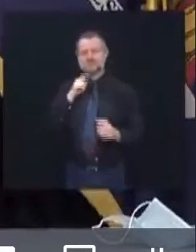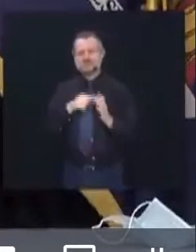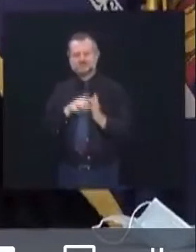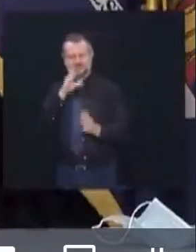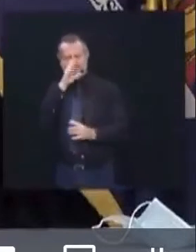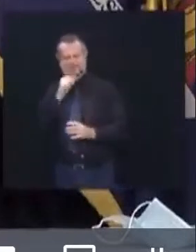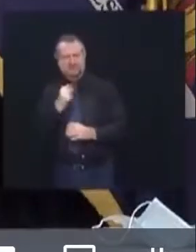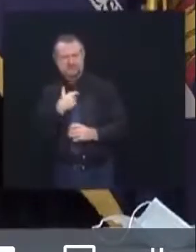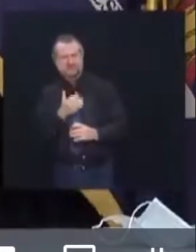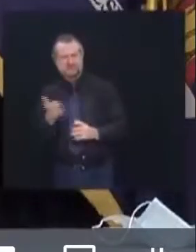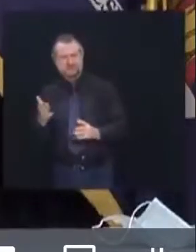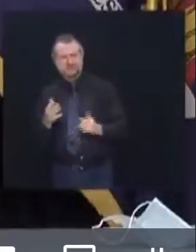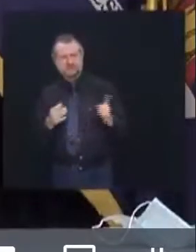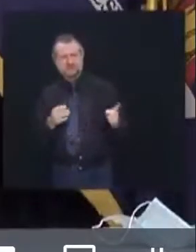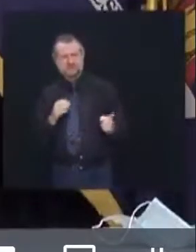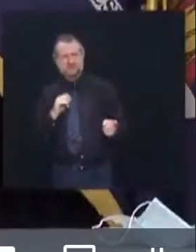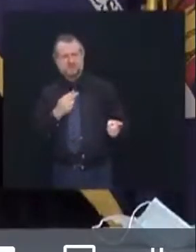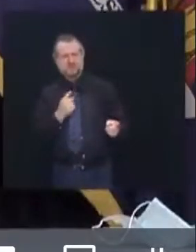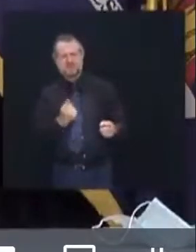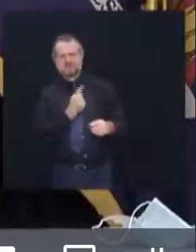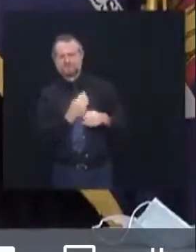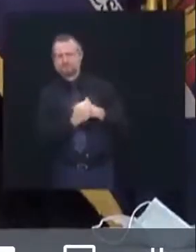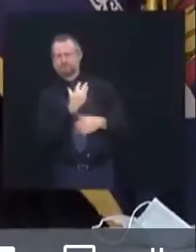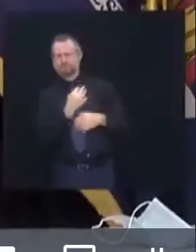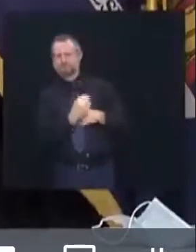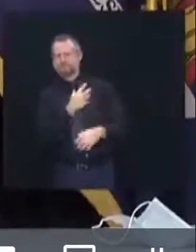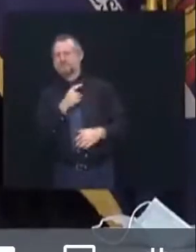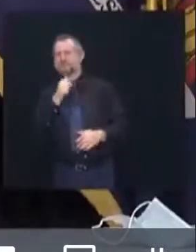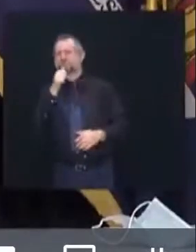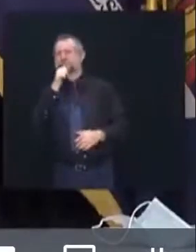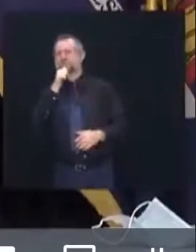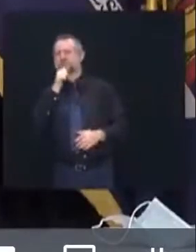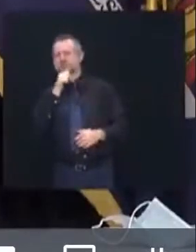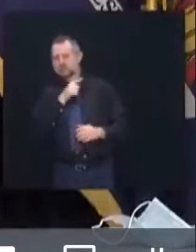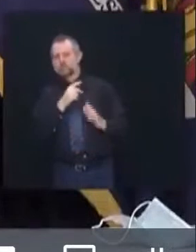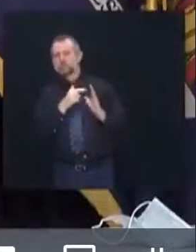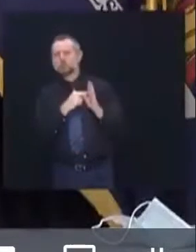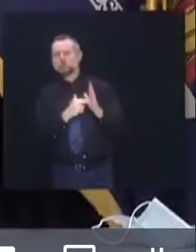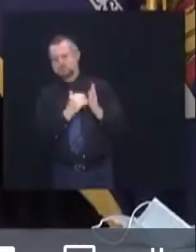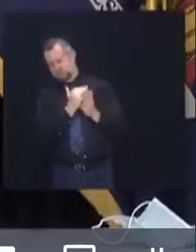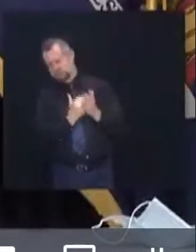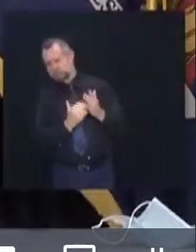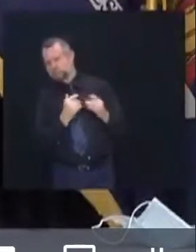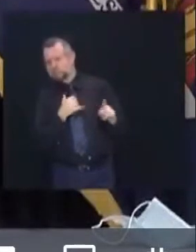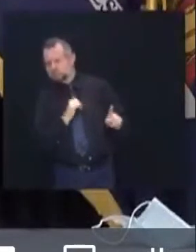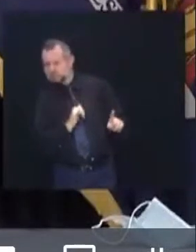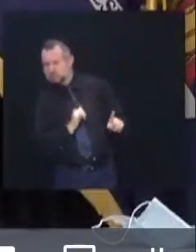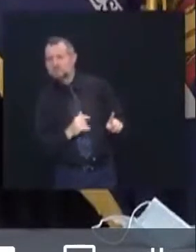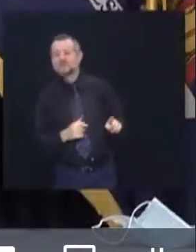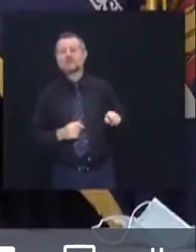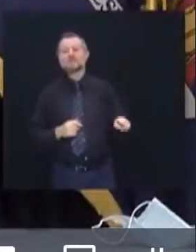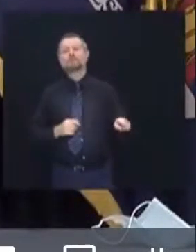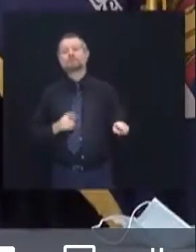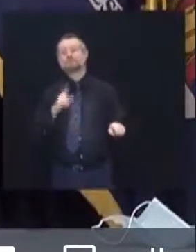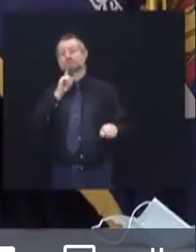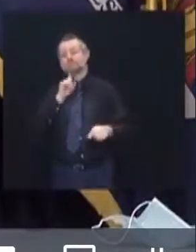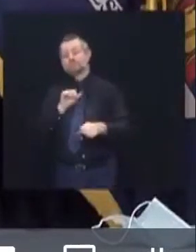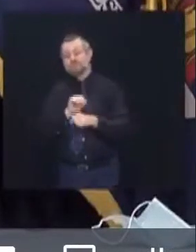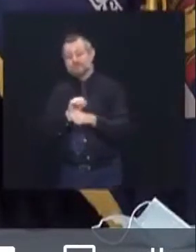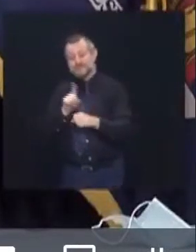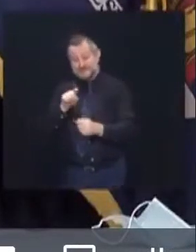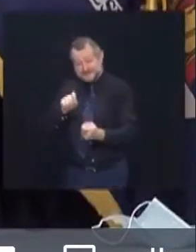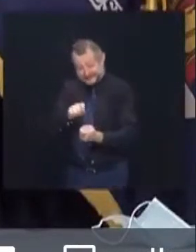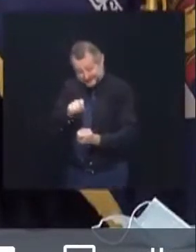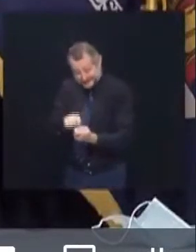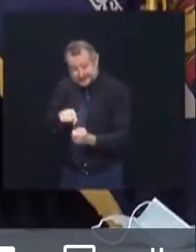Beth is here, she's a lawyer, she's always counseling me about the privacy rules on health. But you can see it so clearly. I mean, when